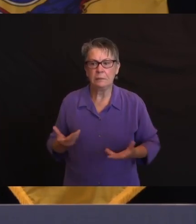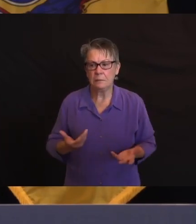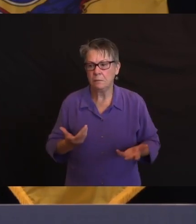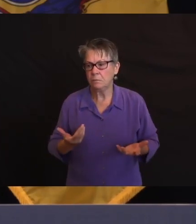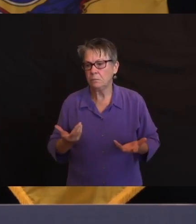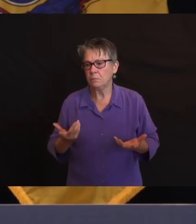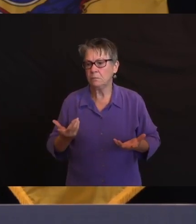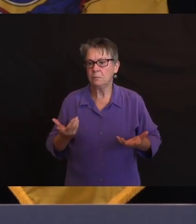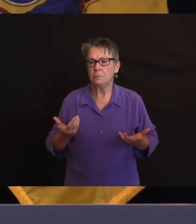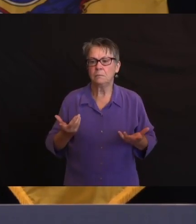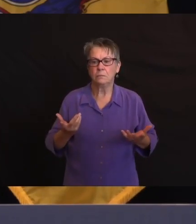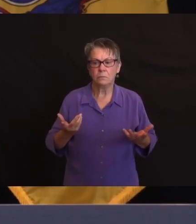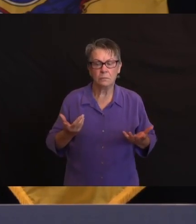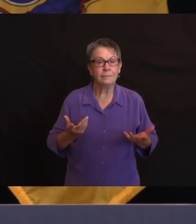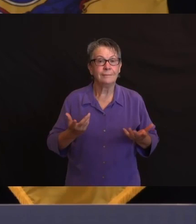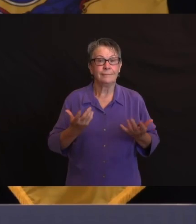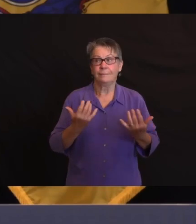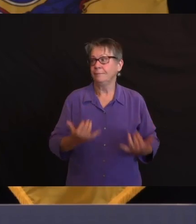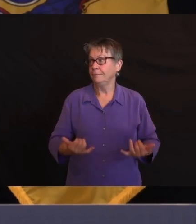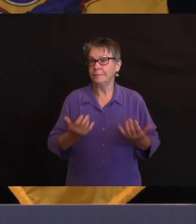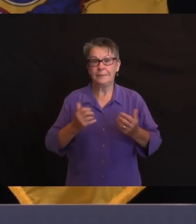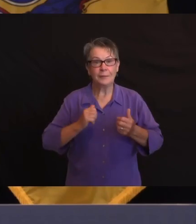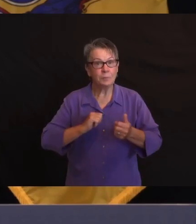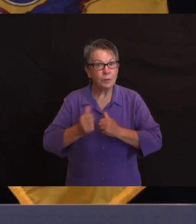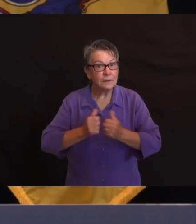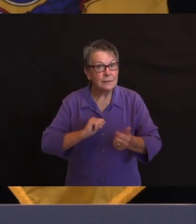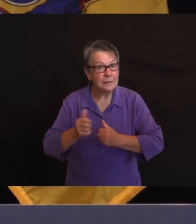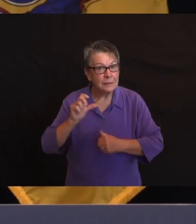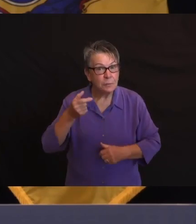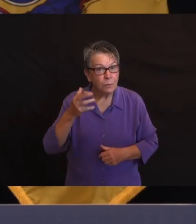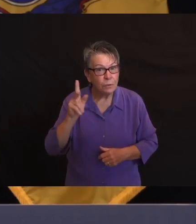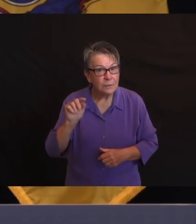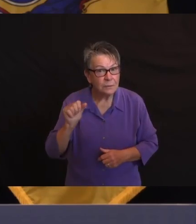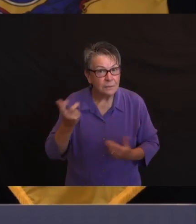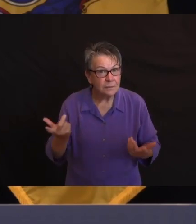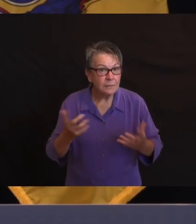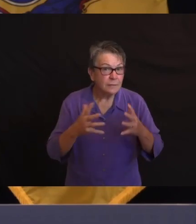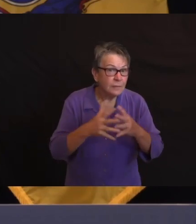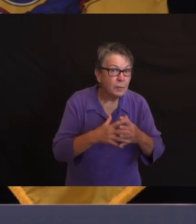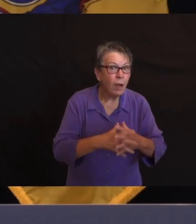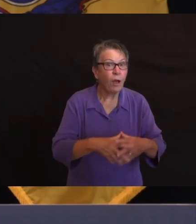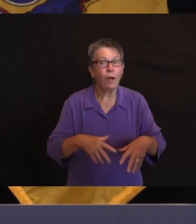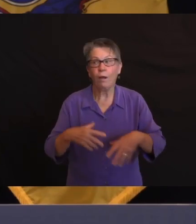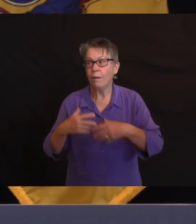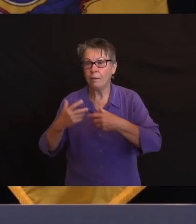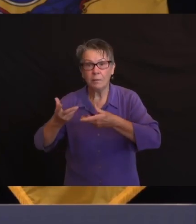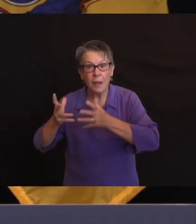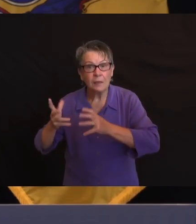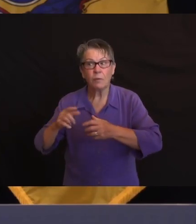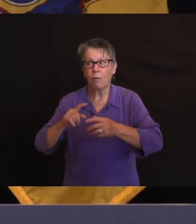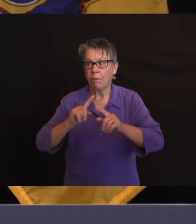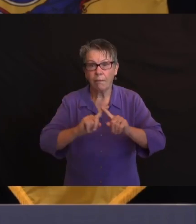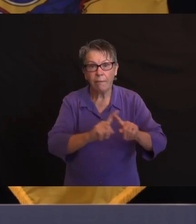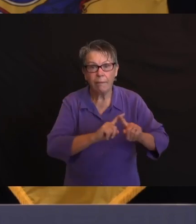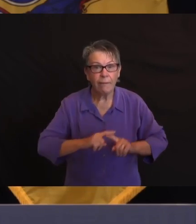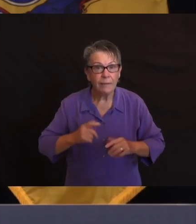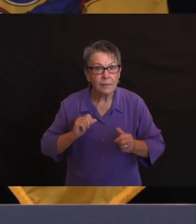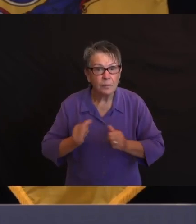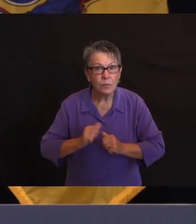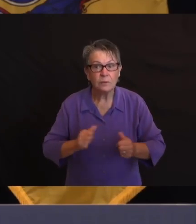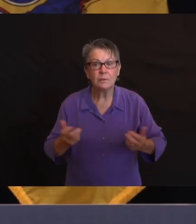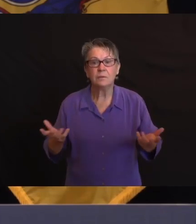Sports, but really I think still it's ancillary. It's the ancillary activity that is alongside the sport activity, such as the